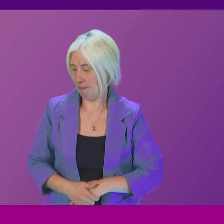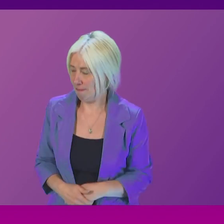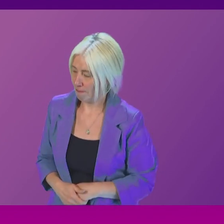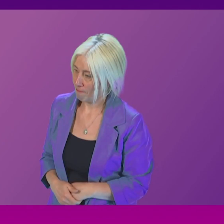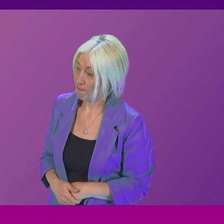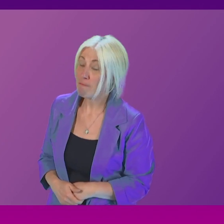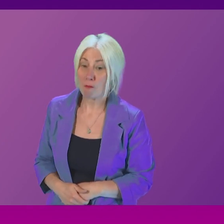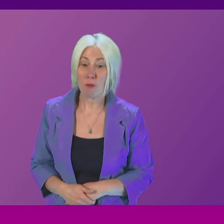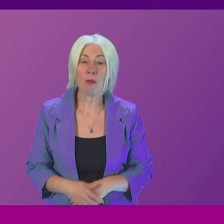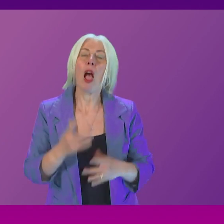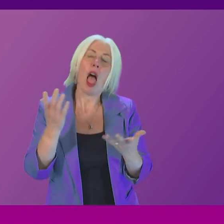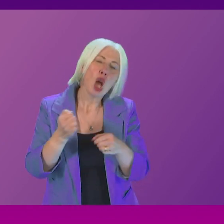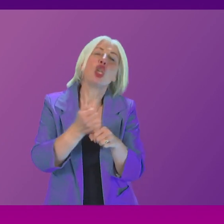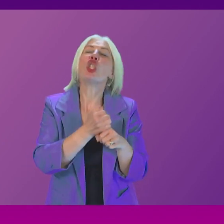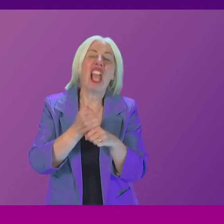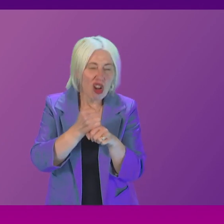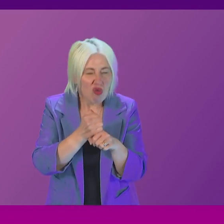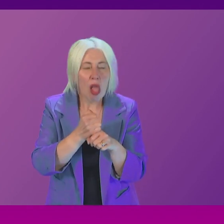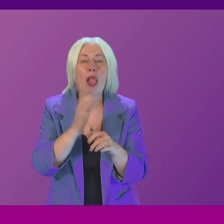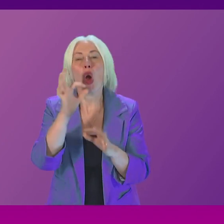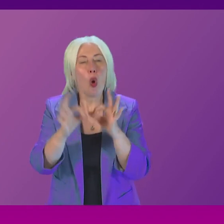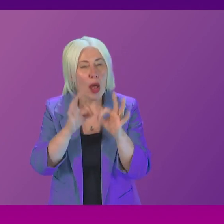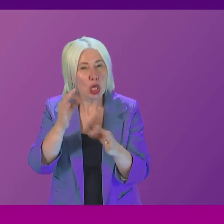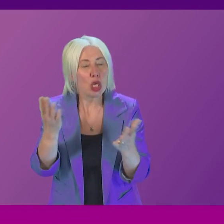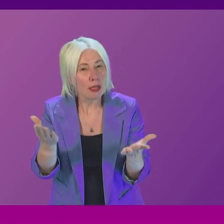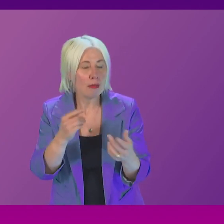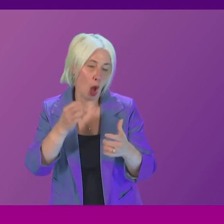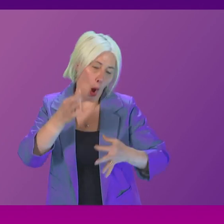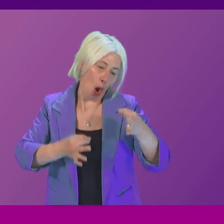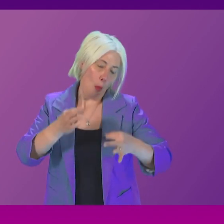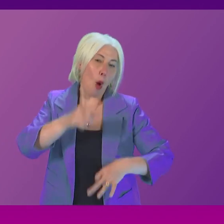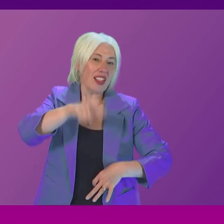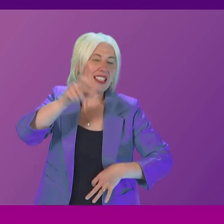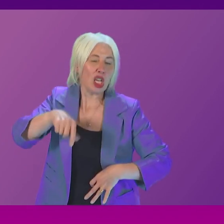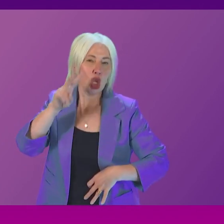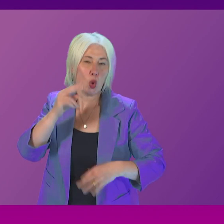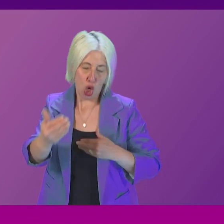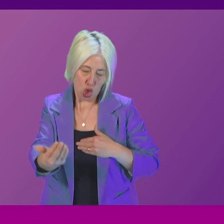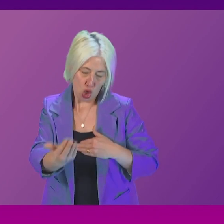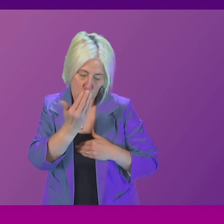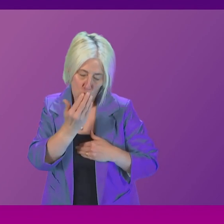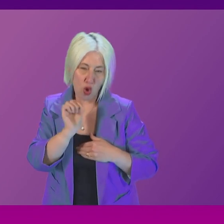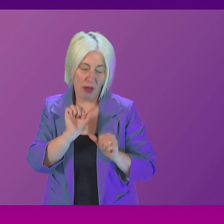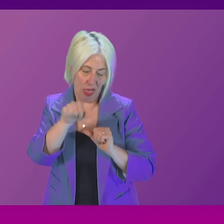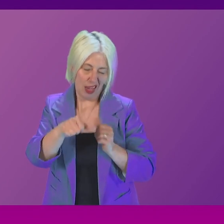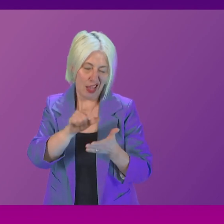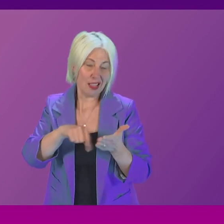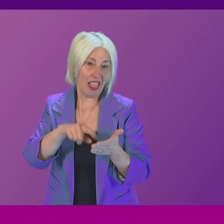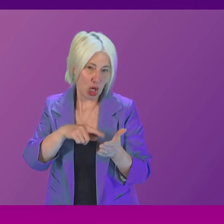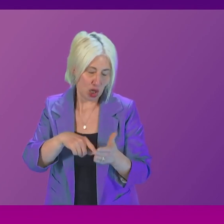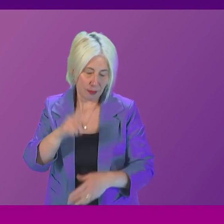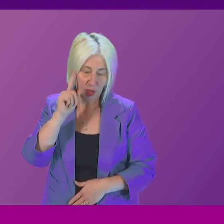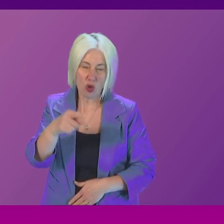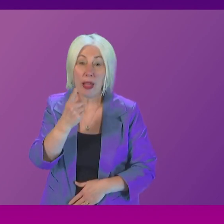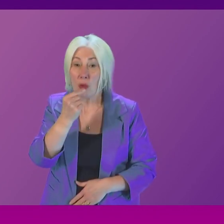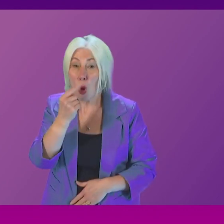that. As a kind of more general question, clearly politicians tend to focus on the short term and the next election. Do you think it is possible